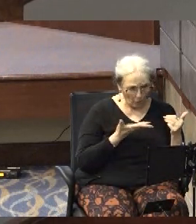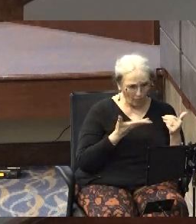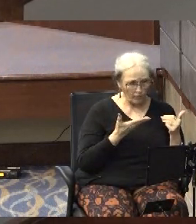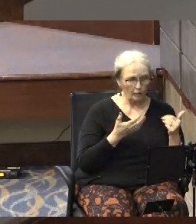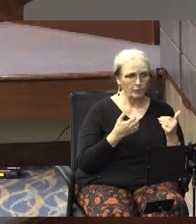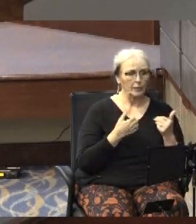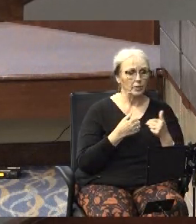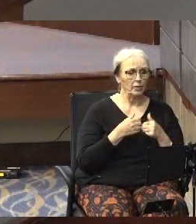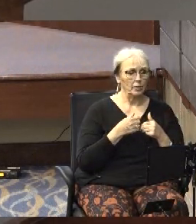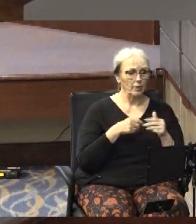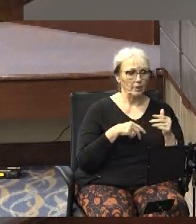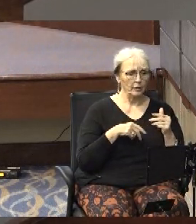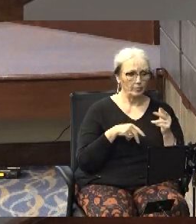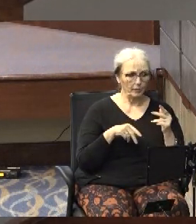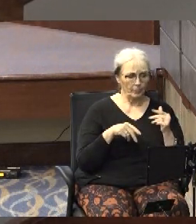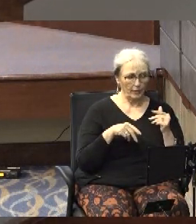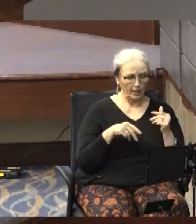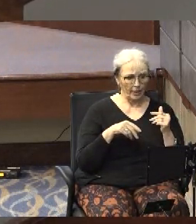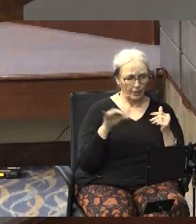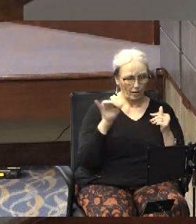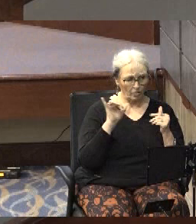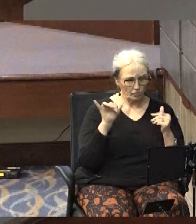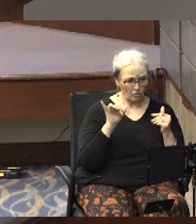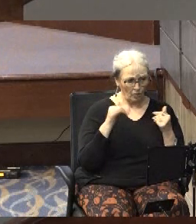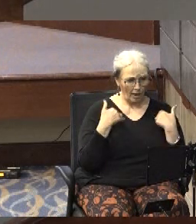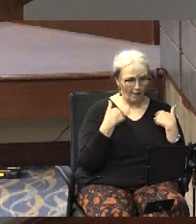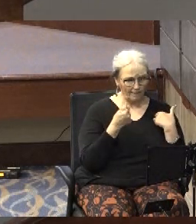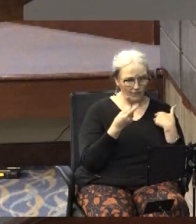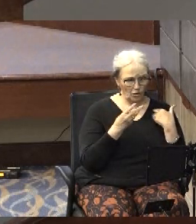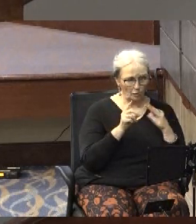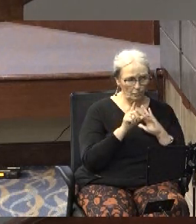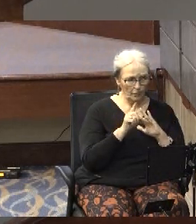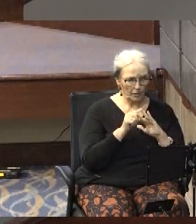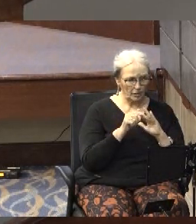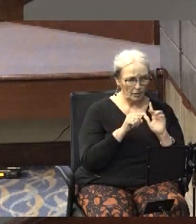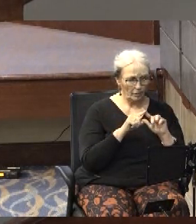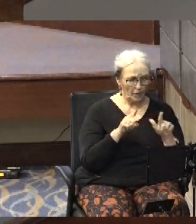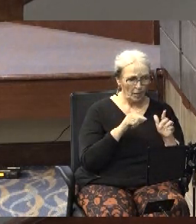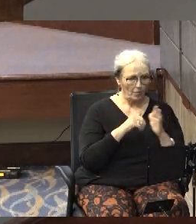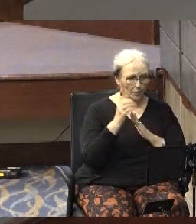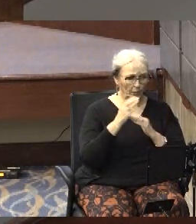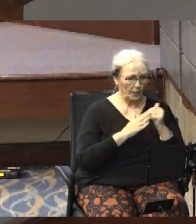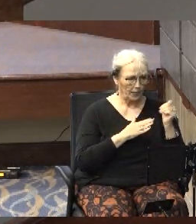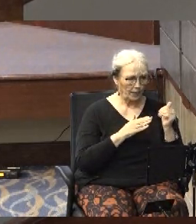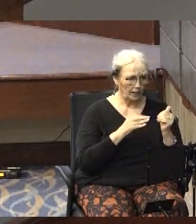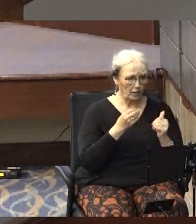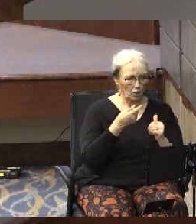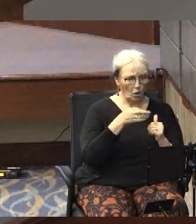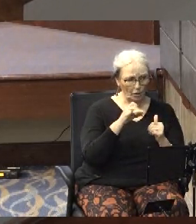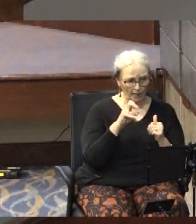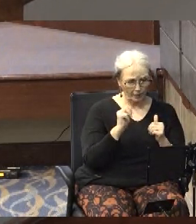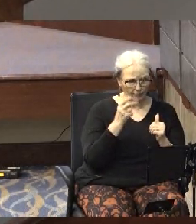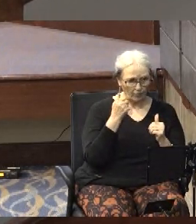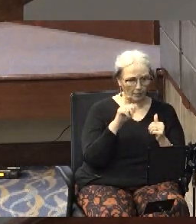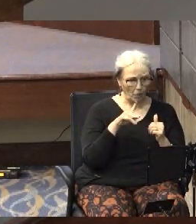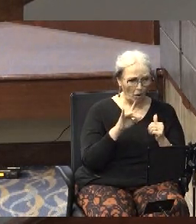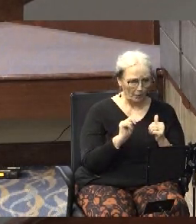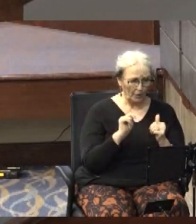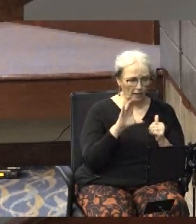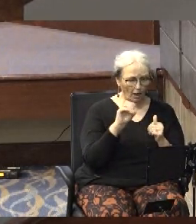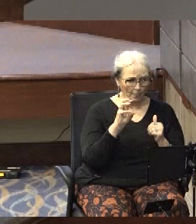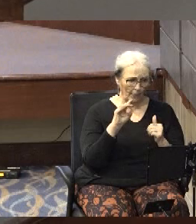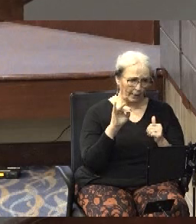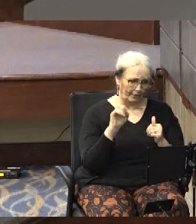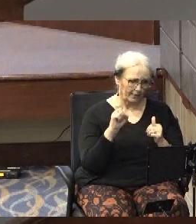arms. We're also, I know I got a few seconds, but we're also doing a community garden back there for the apartment complex. They're low-income